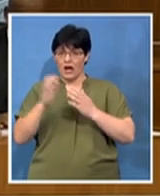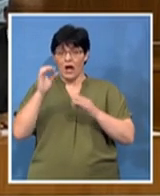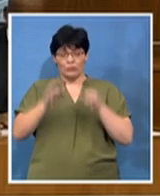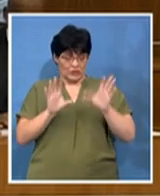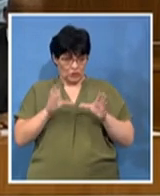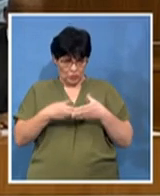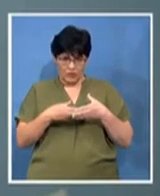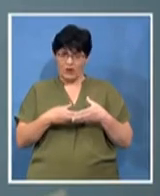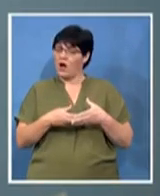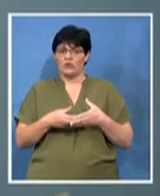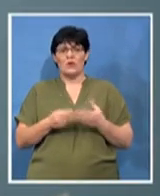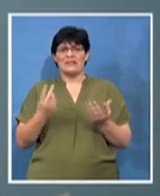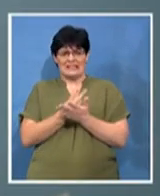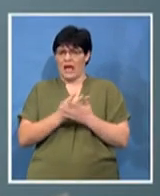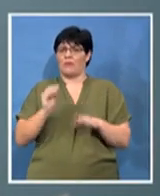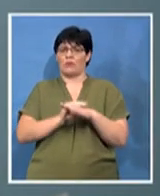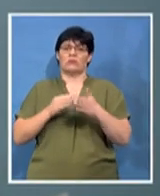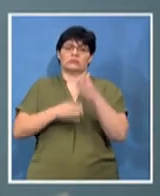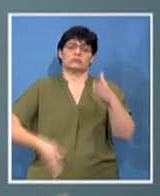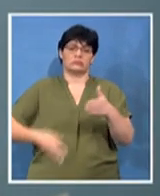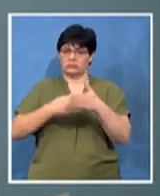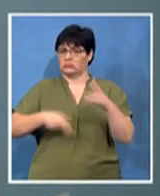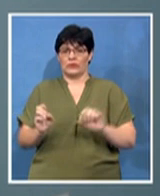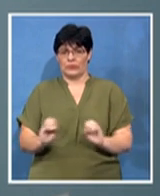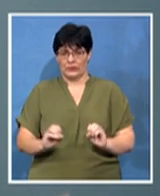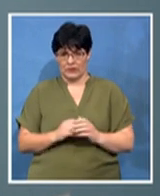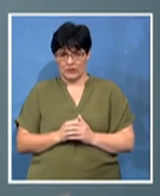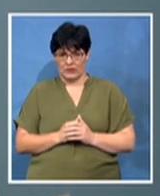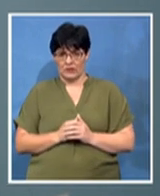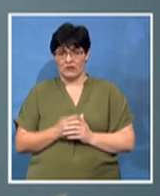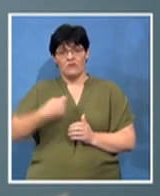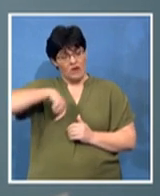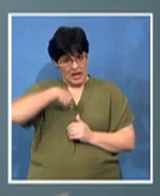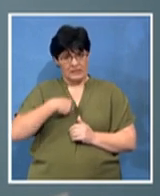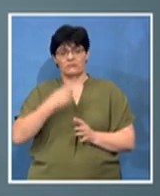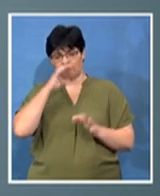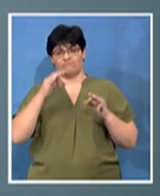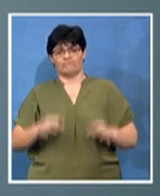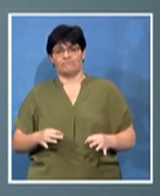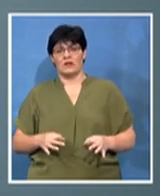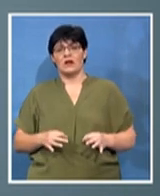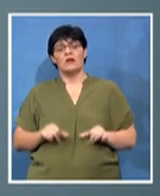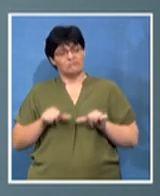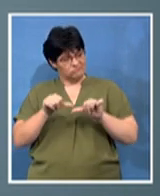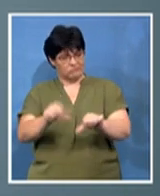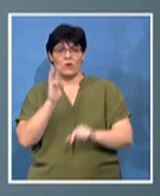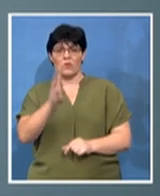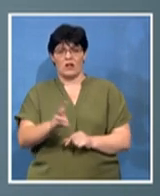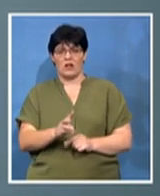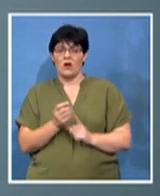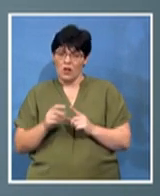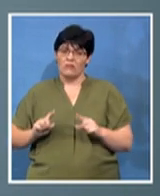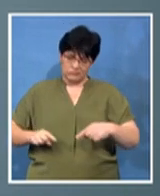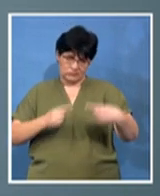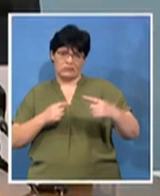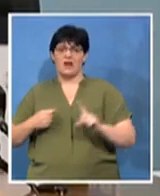through. And so for us, we are taking this matter further. We will contest. We will fight for our, as a matter of principle,